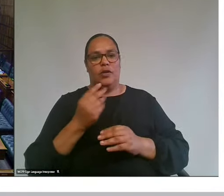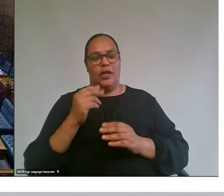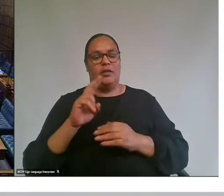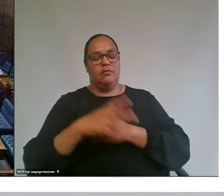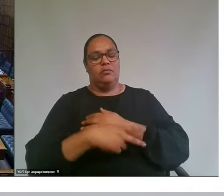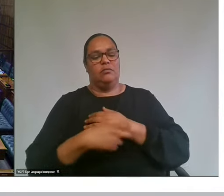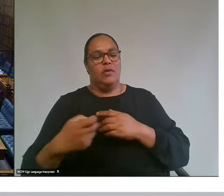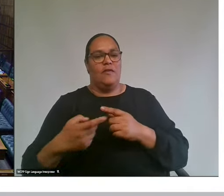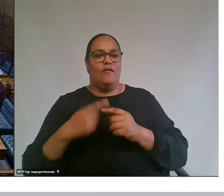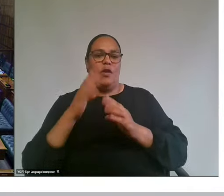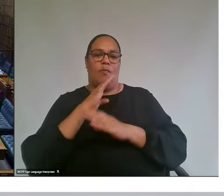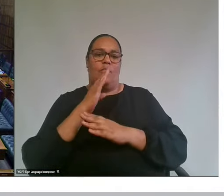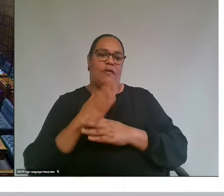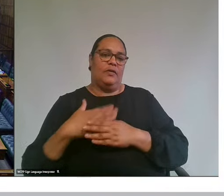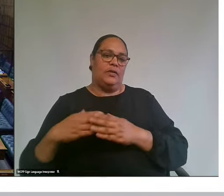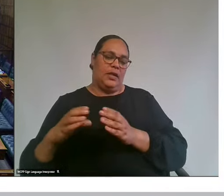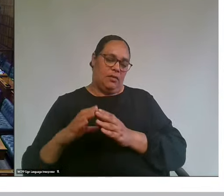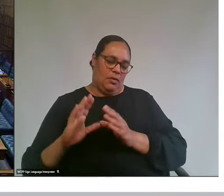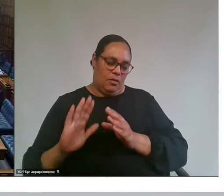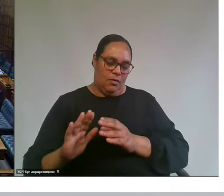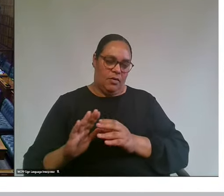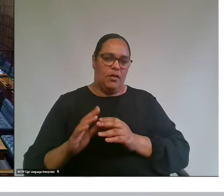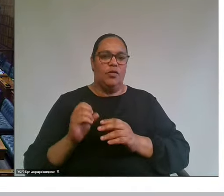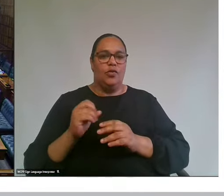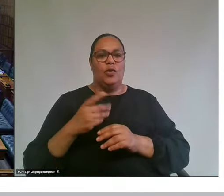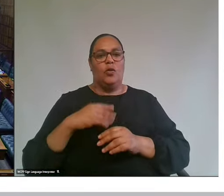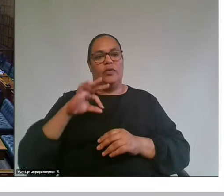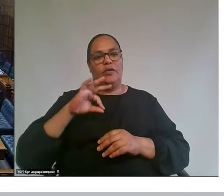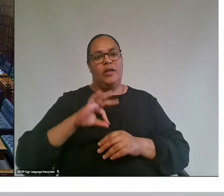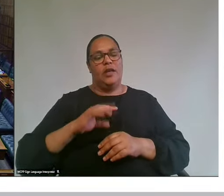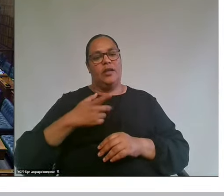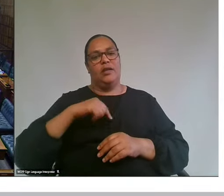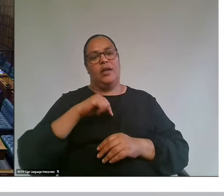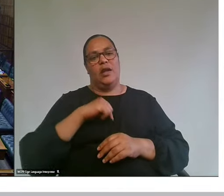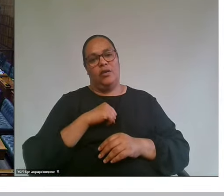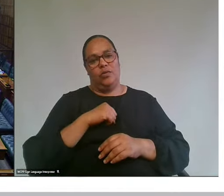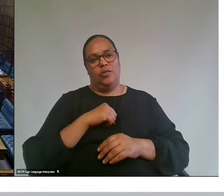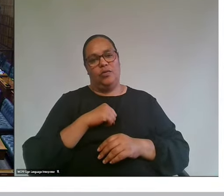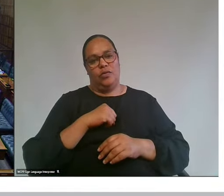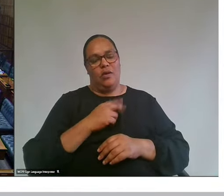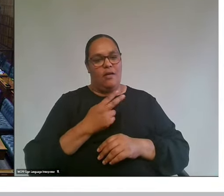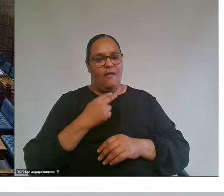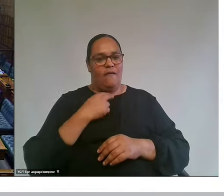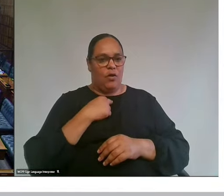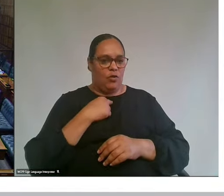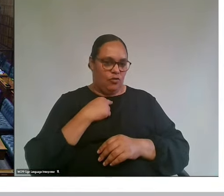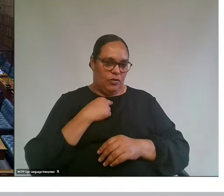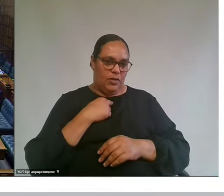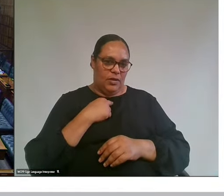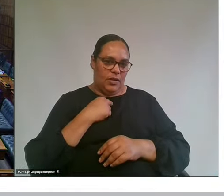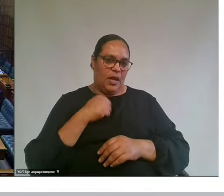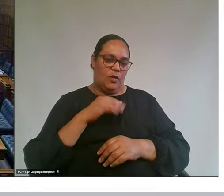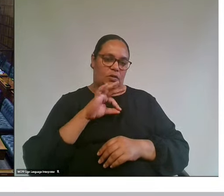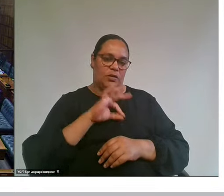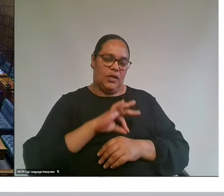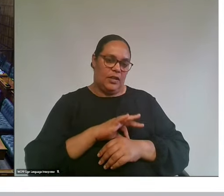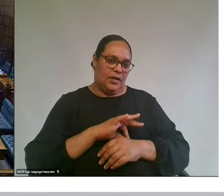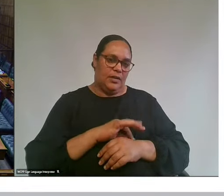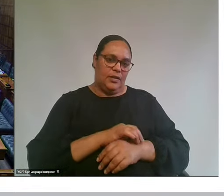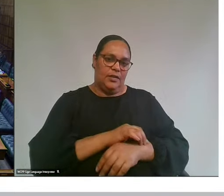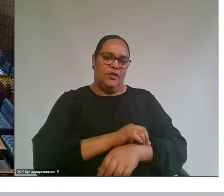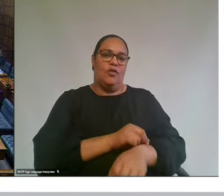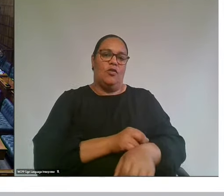by the private sector um our salaries are unfortunately our salaries are